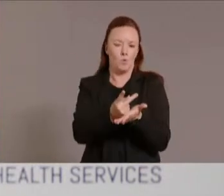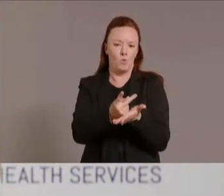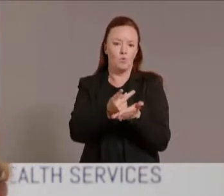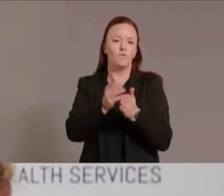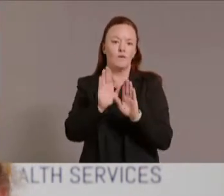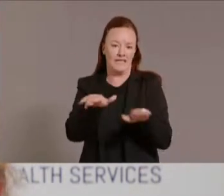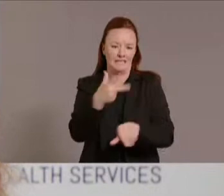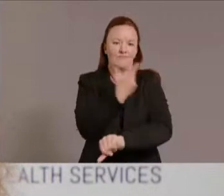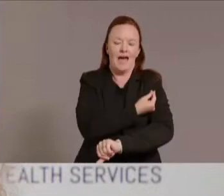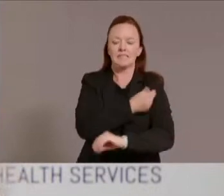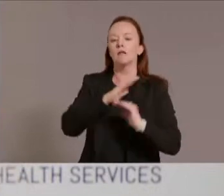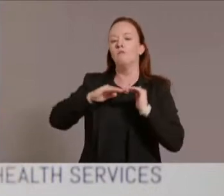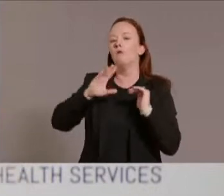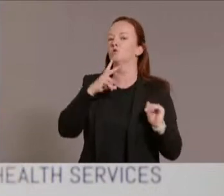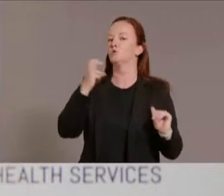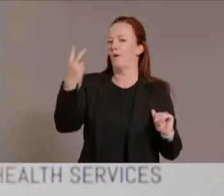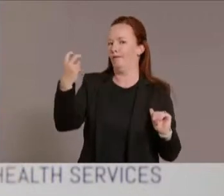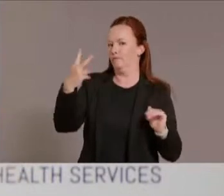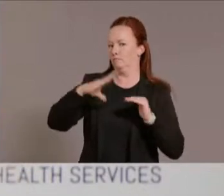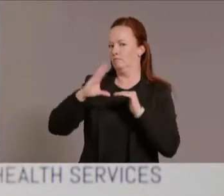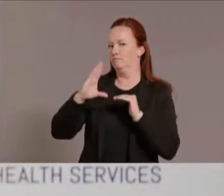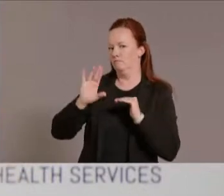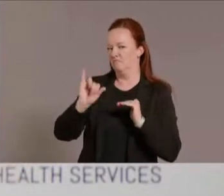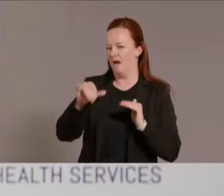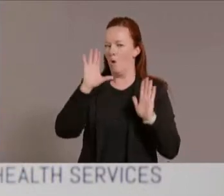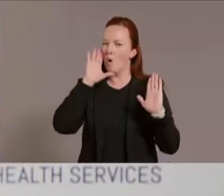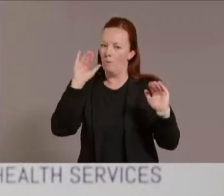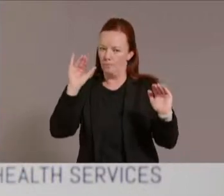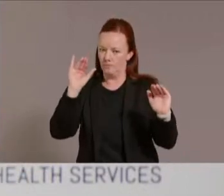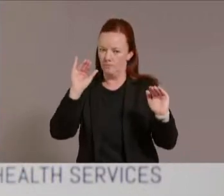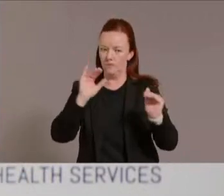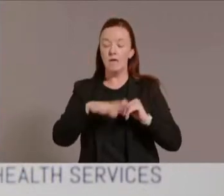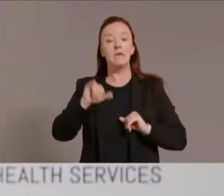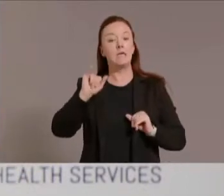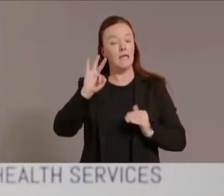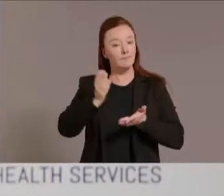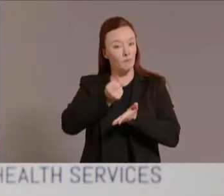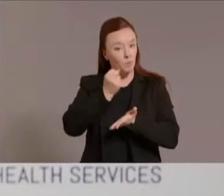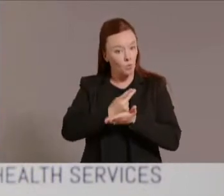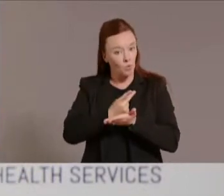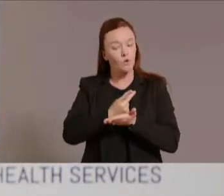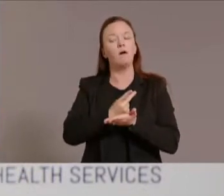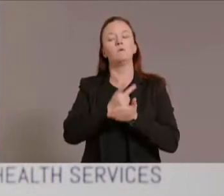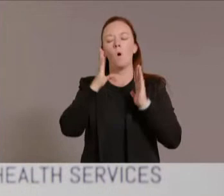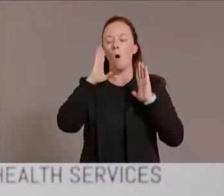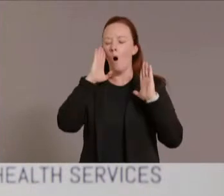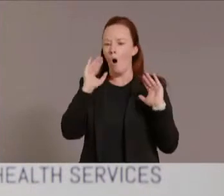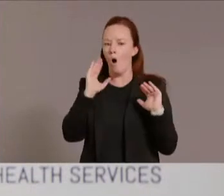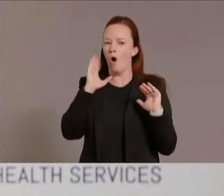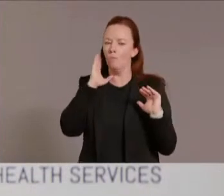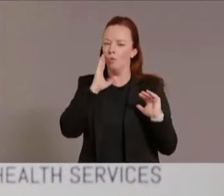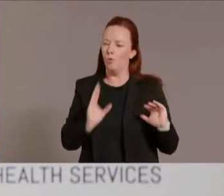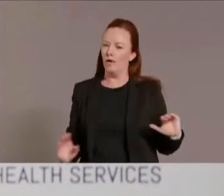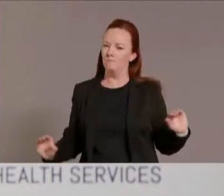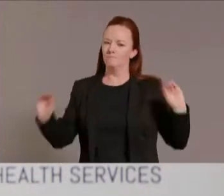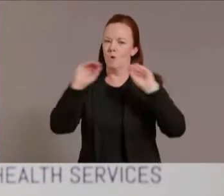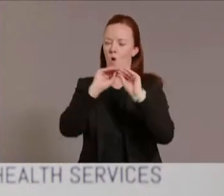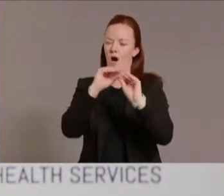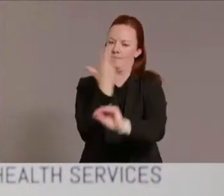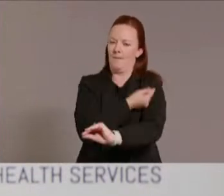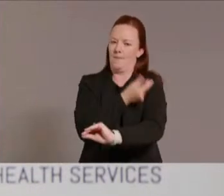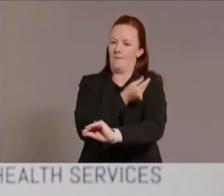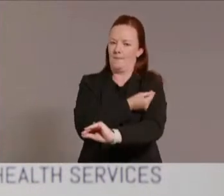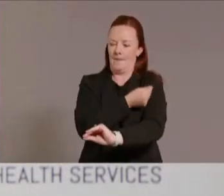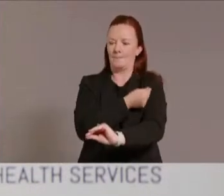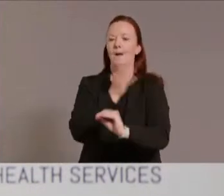EUA will include that. And so with that, what we would hope is that we would see another significant increase in people getting